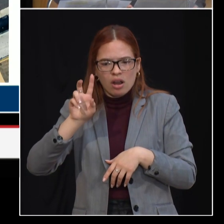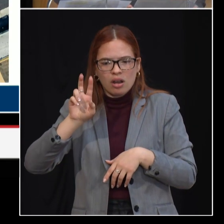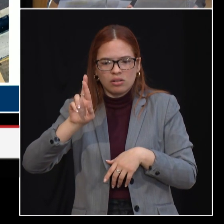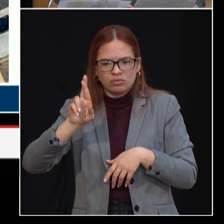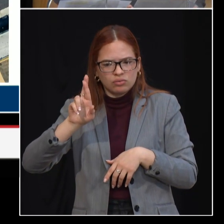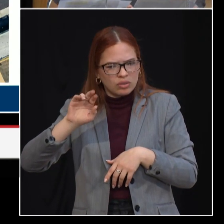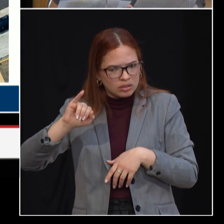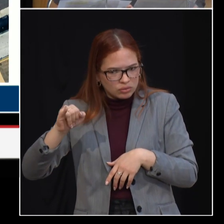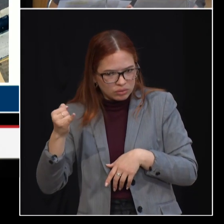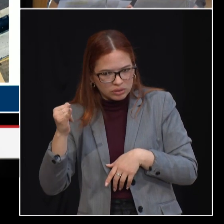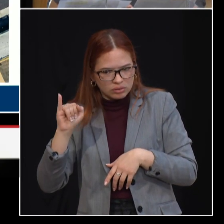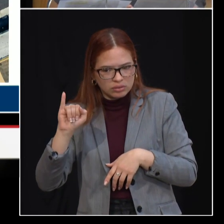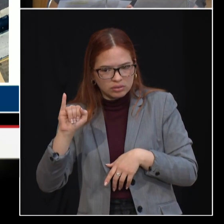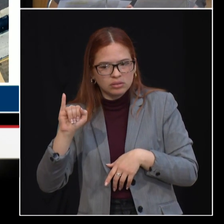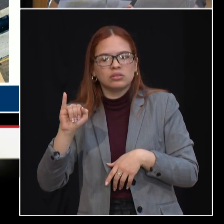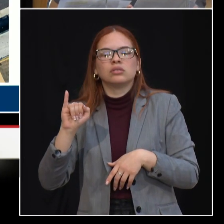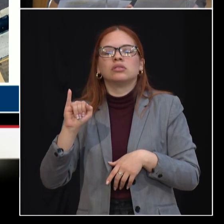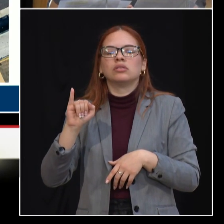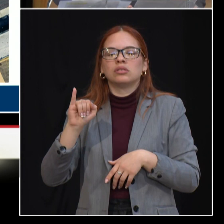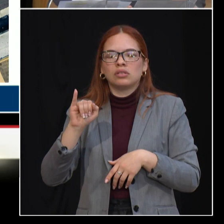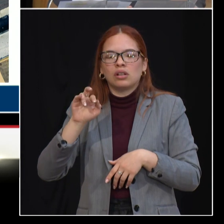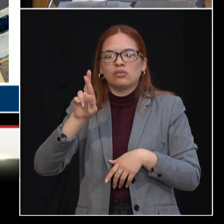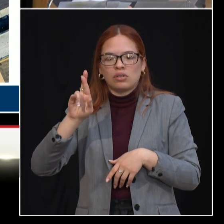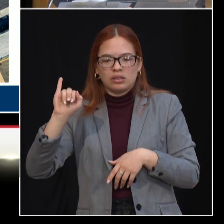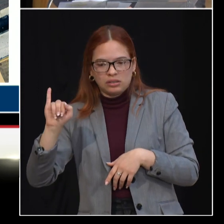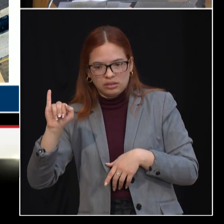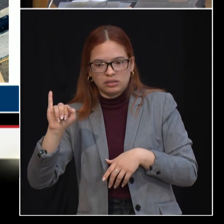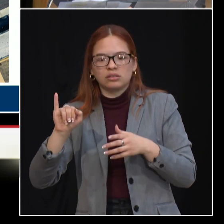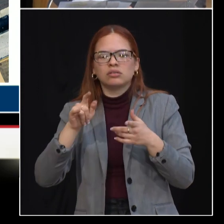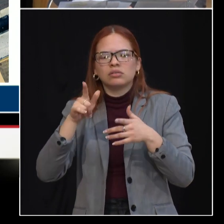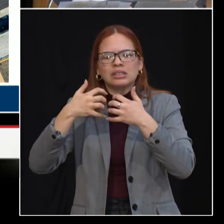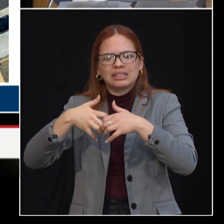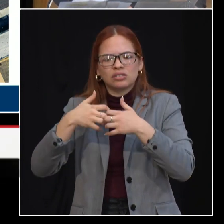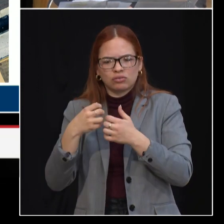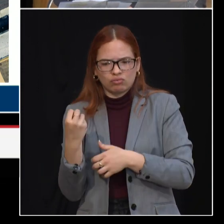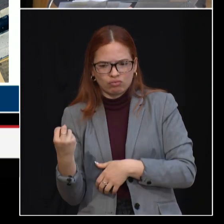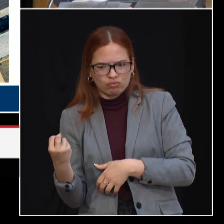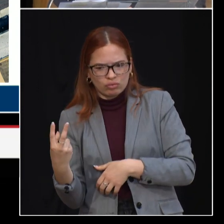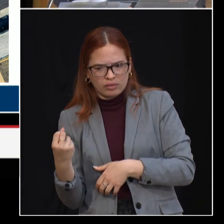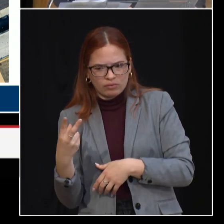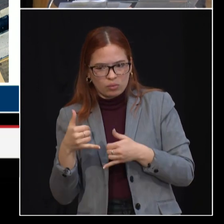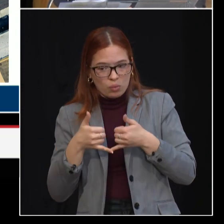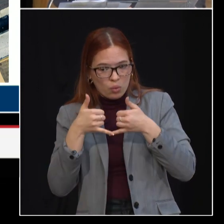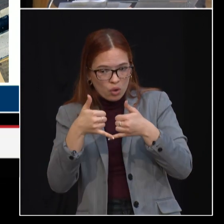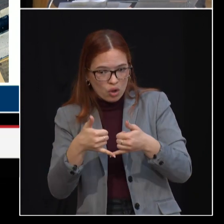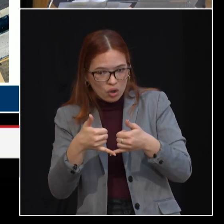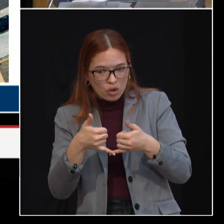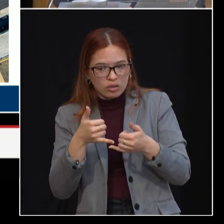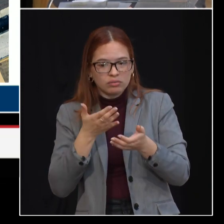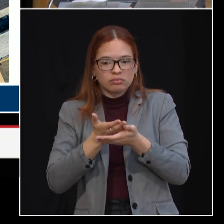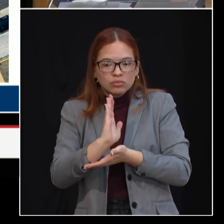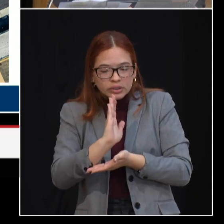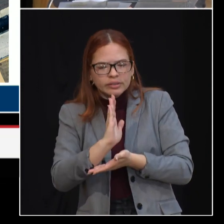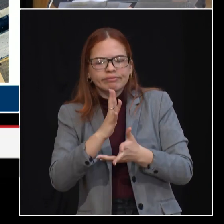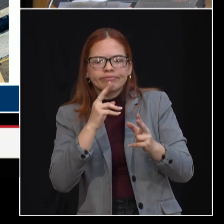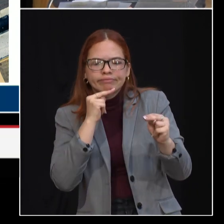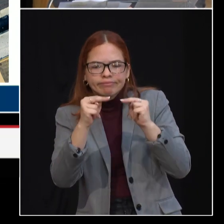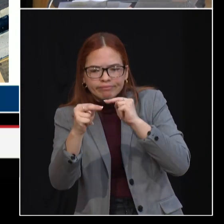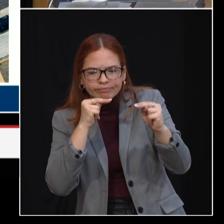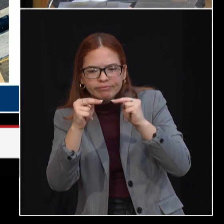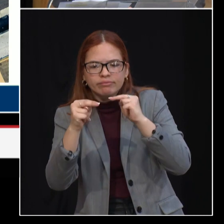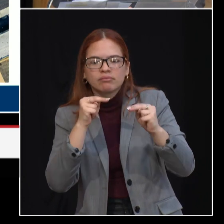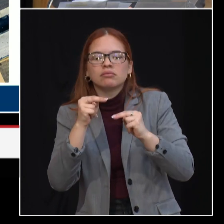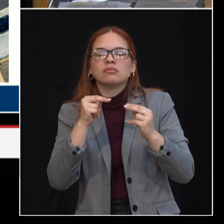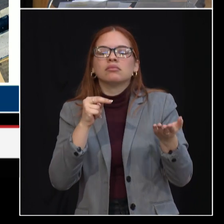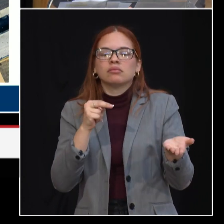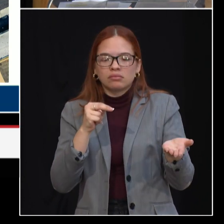known as Engine 12, and we are pleased to announce that we are awarding the right to negotiate to Rift Valley Partners.